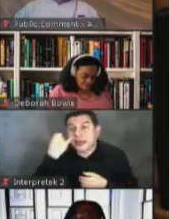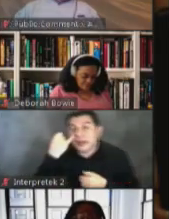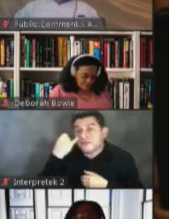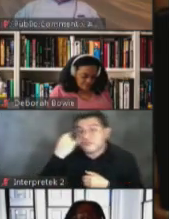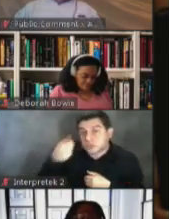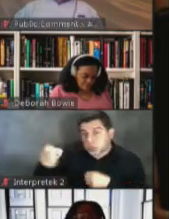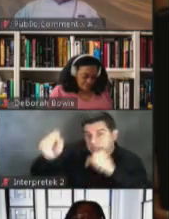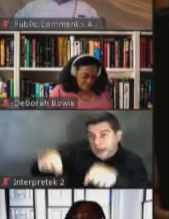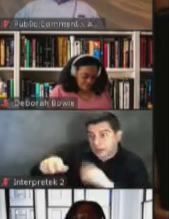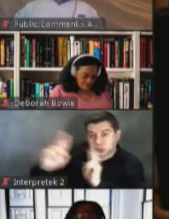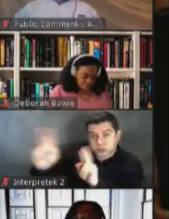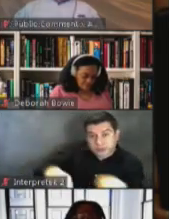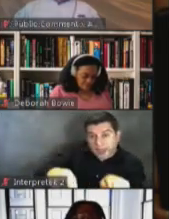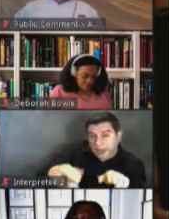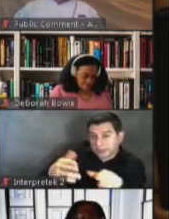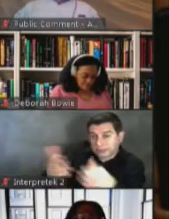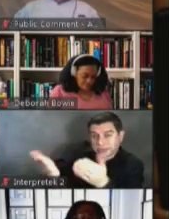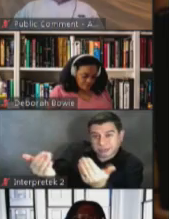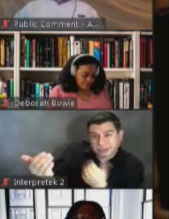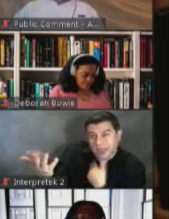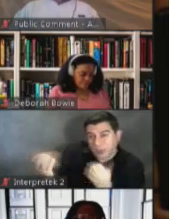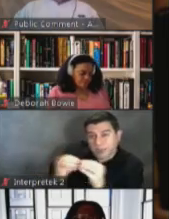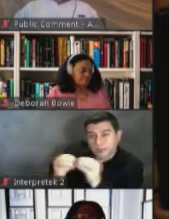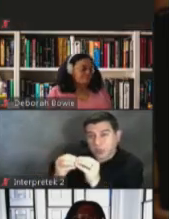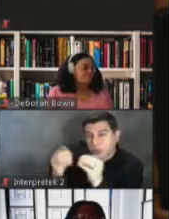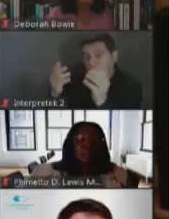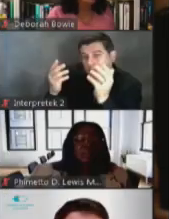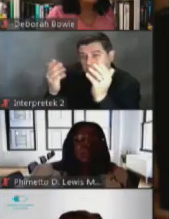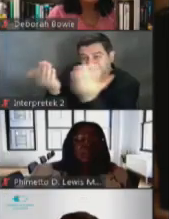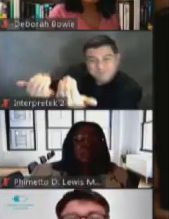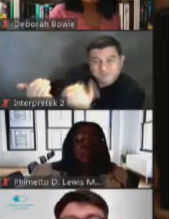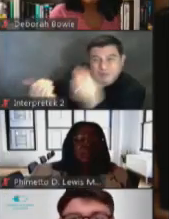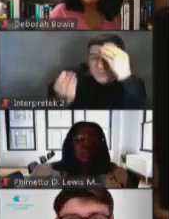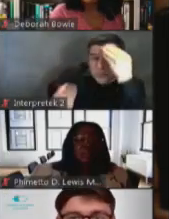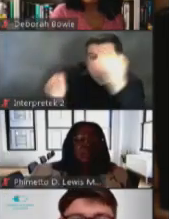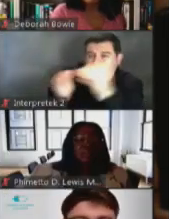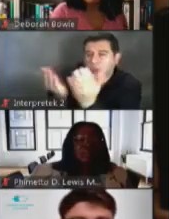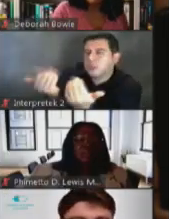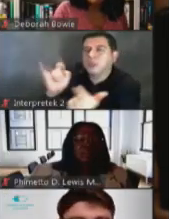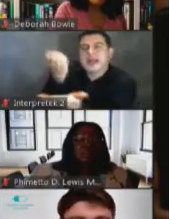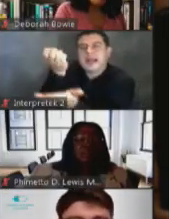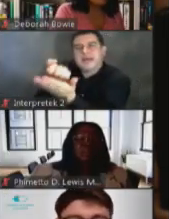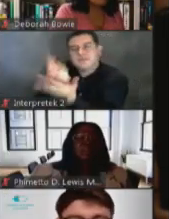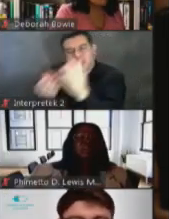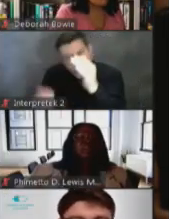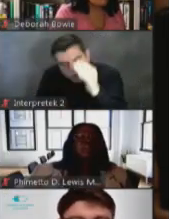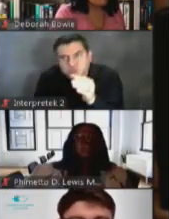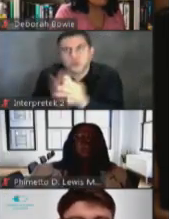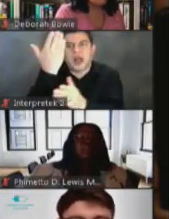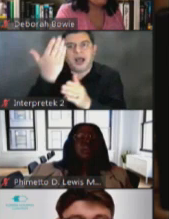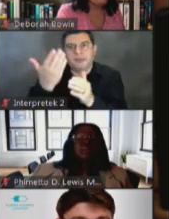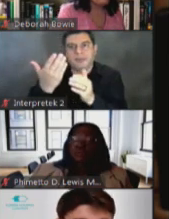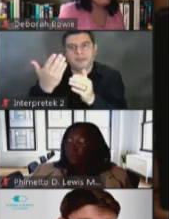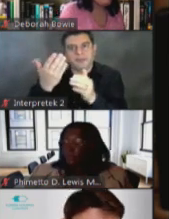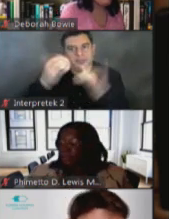a little more info on how economic growth has been impacted in places like Jupiter where